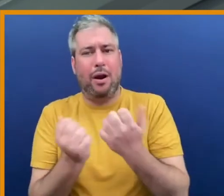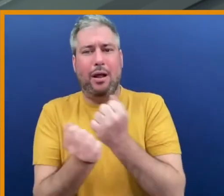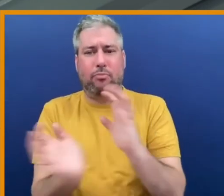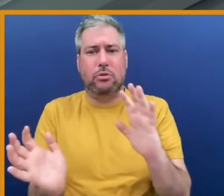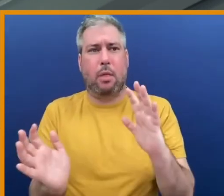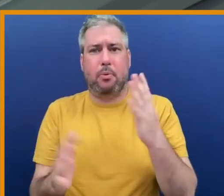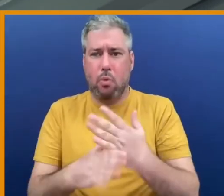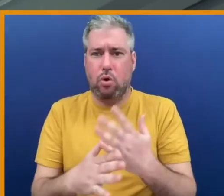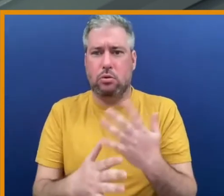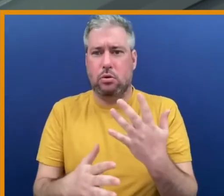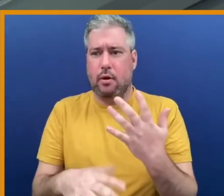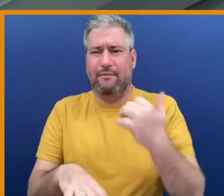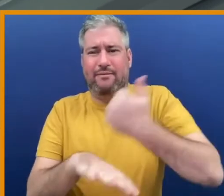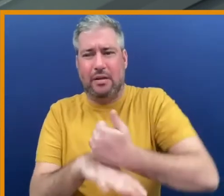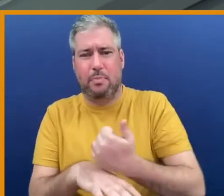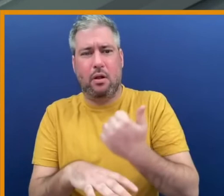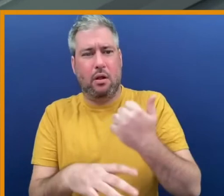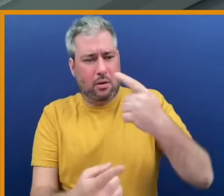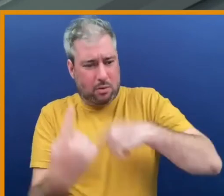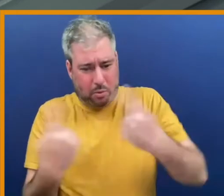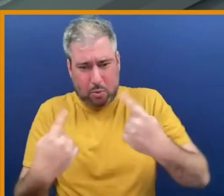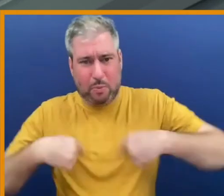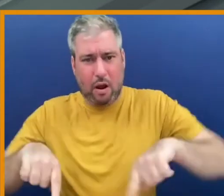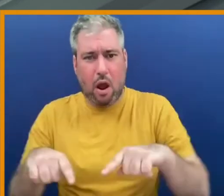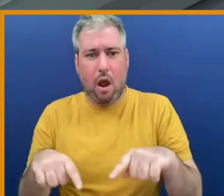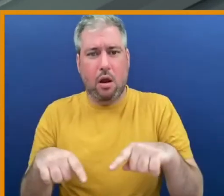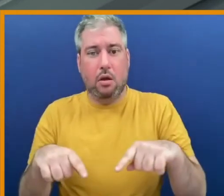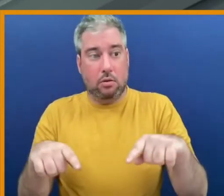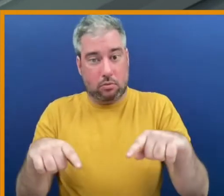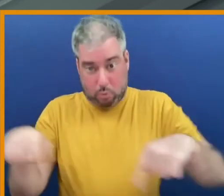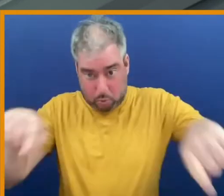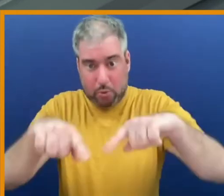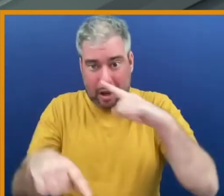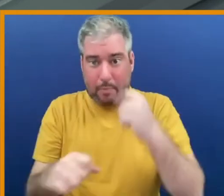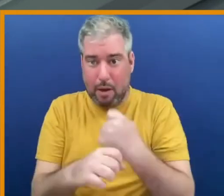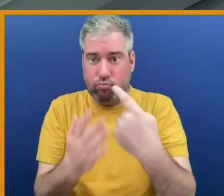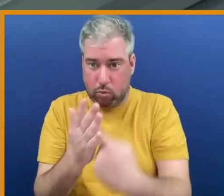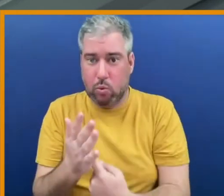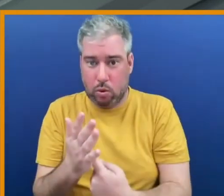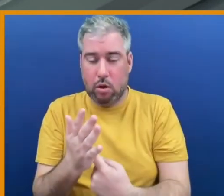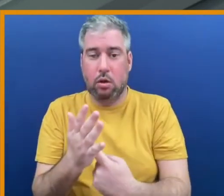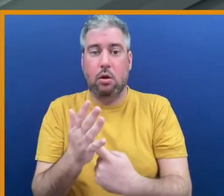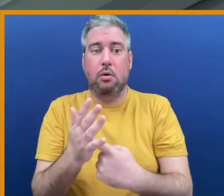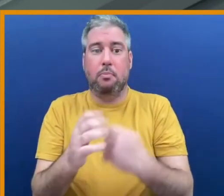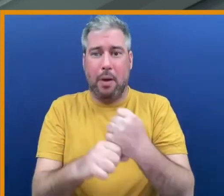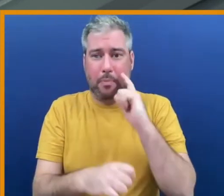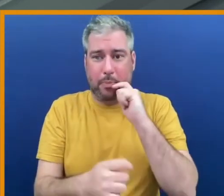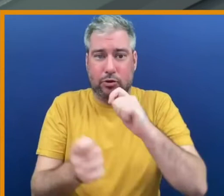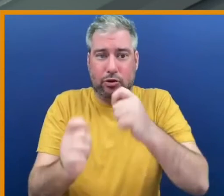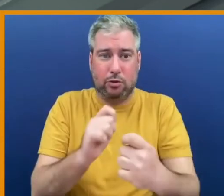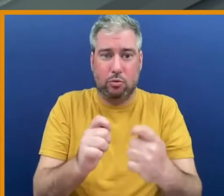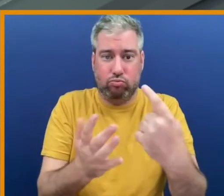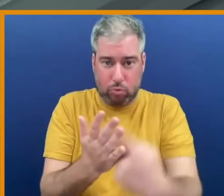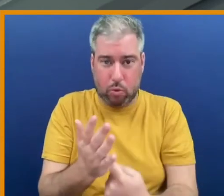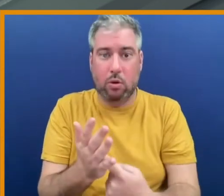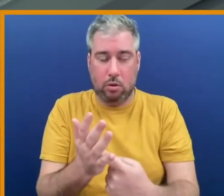rules, and you can thereby restrain the powerful from visiting worse things